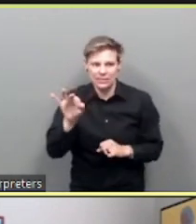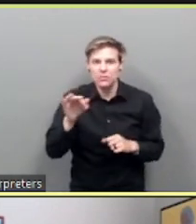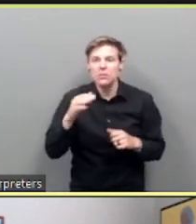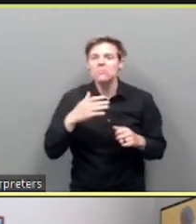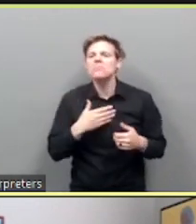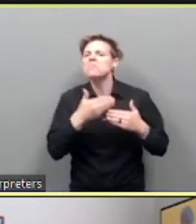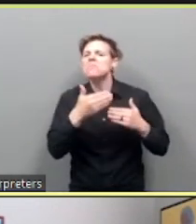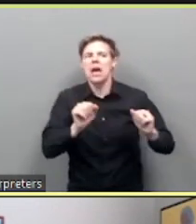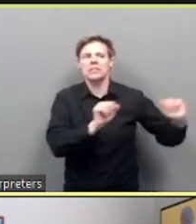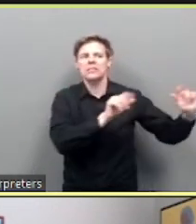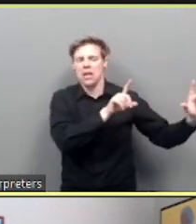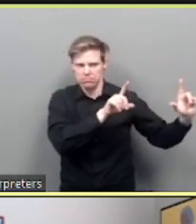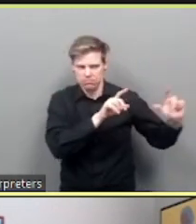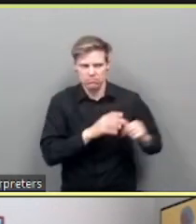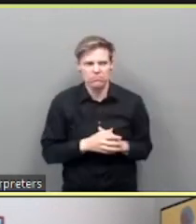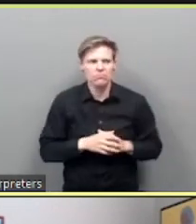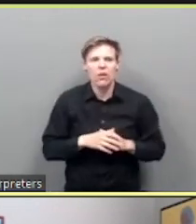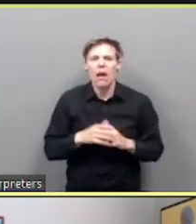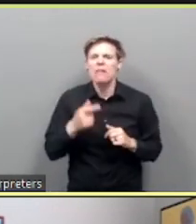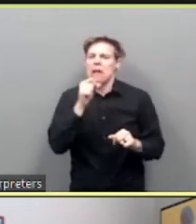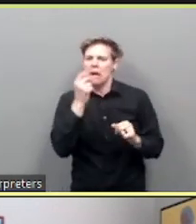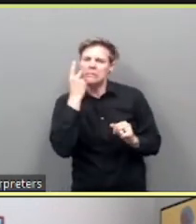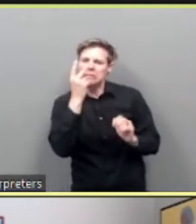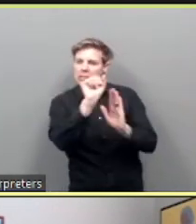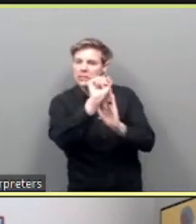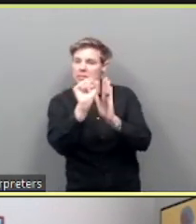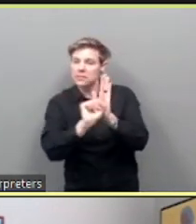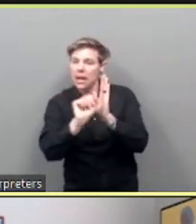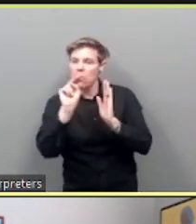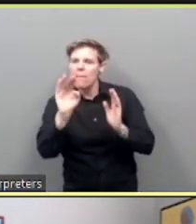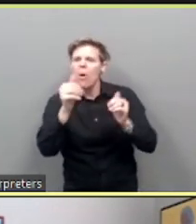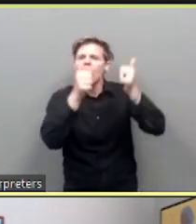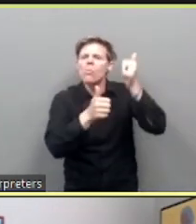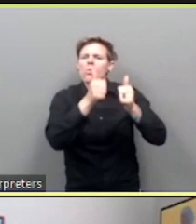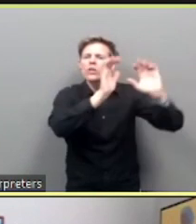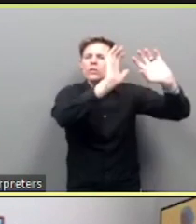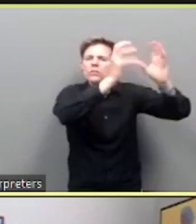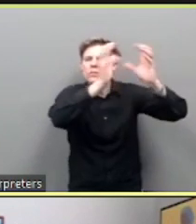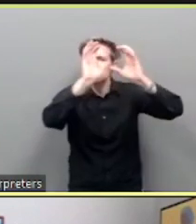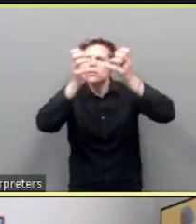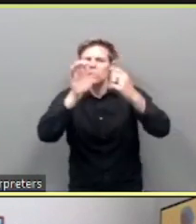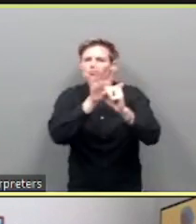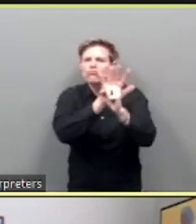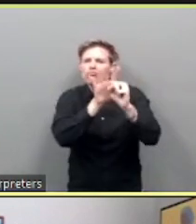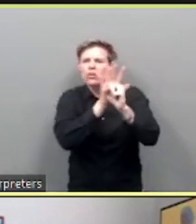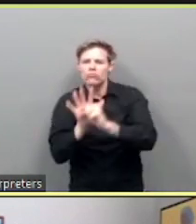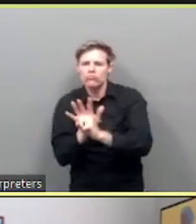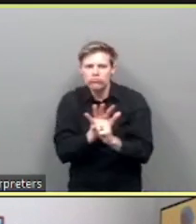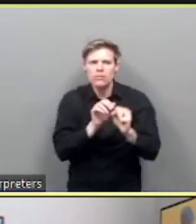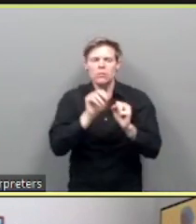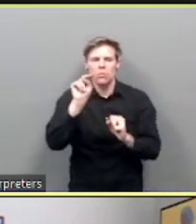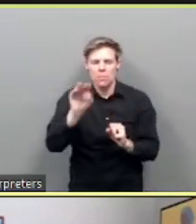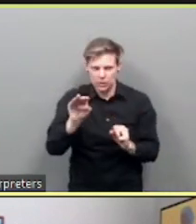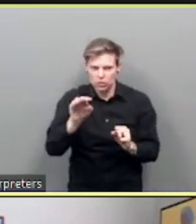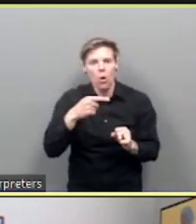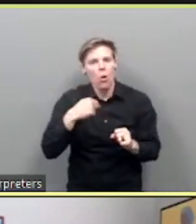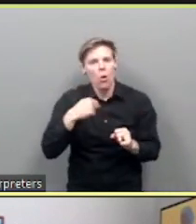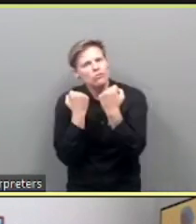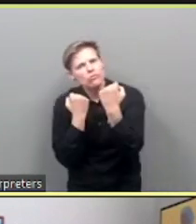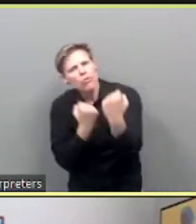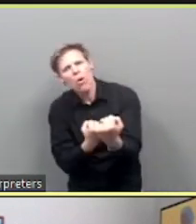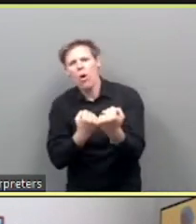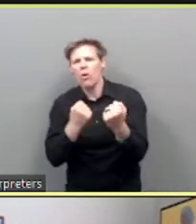there's geographic areas in New Mexico that are still not fully vaccinated. So once again, we want to also encourage people in